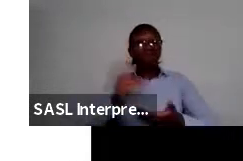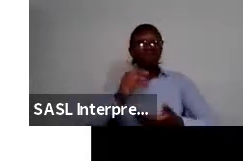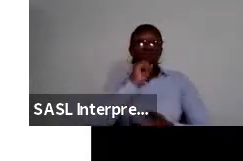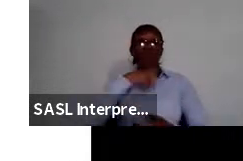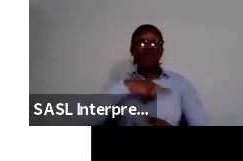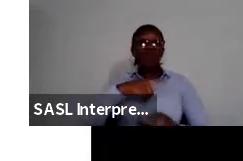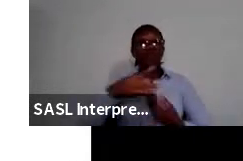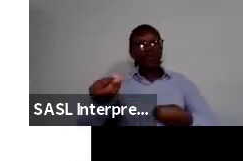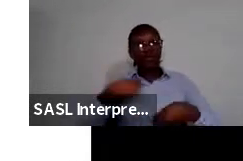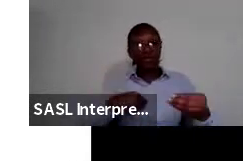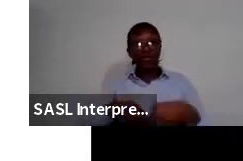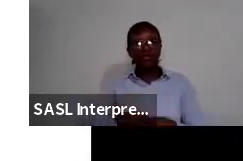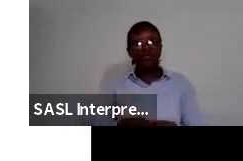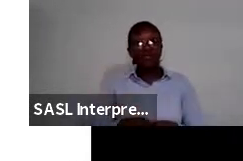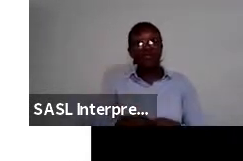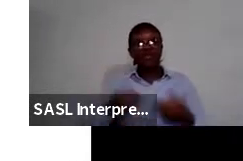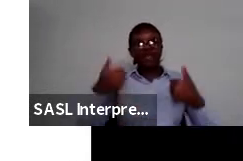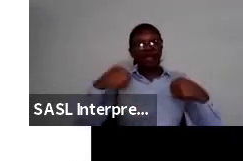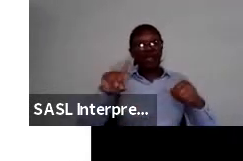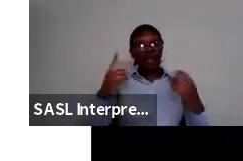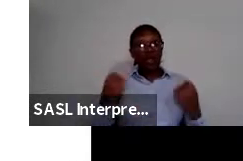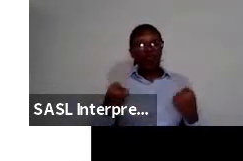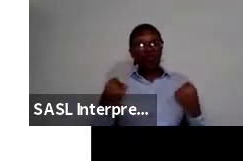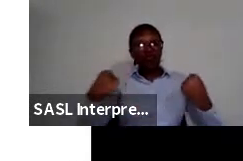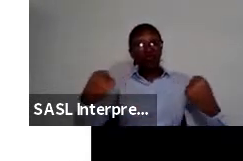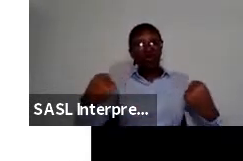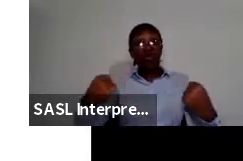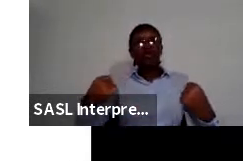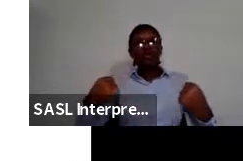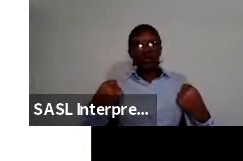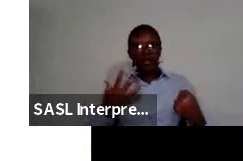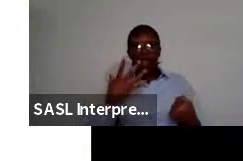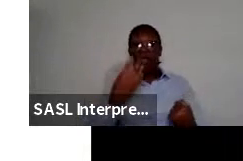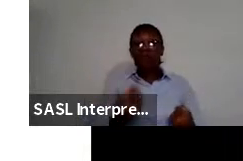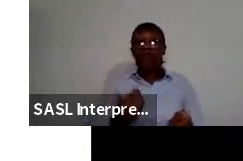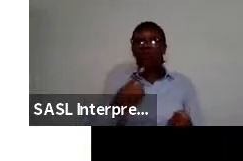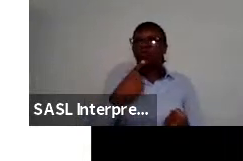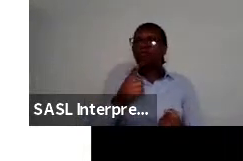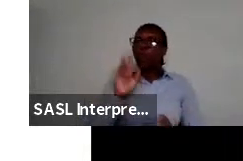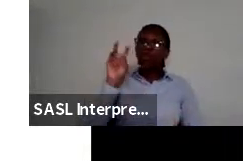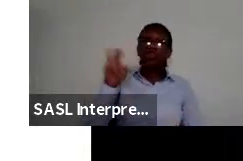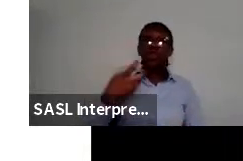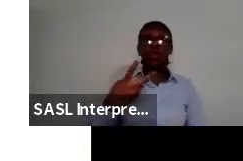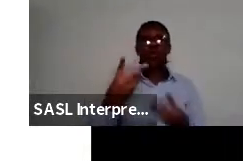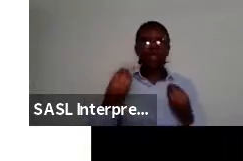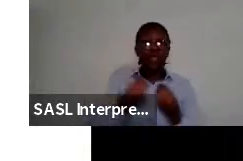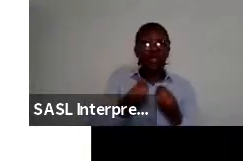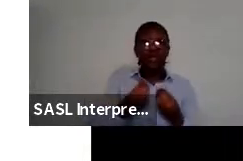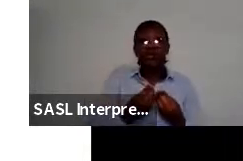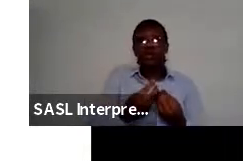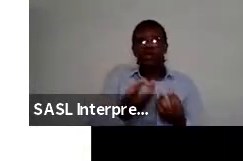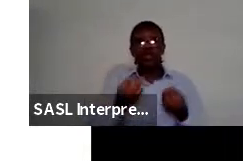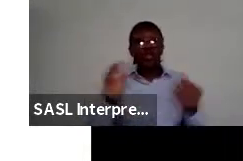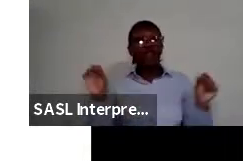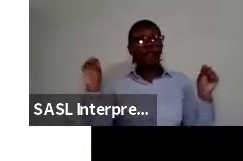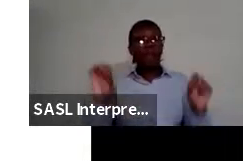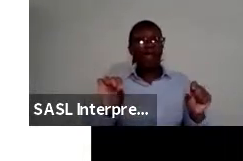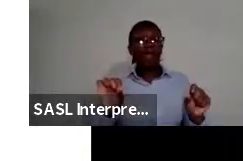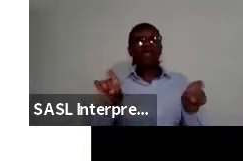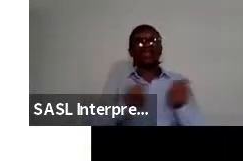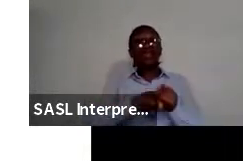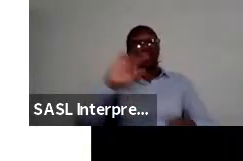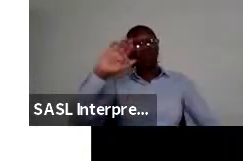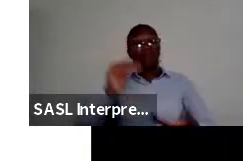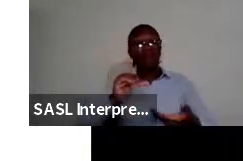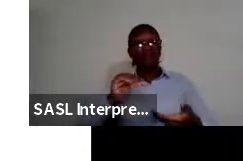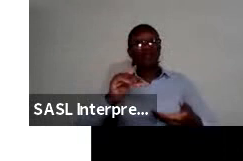important, strengthening of recovery and repatriation of stolen assets to combat organized crime, as well